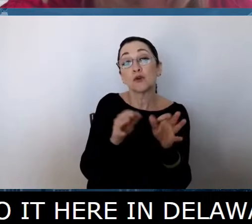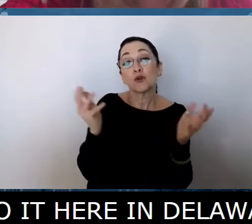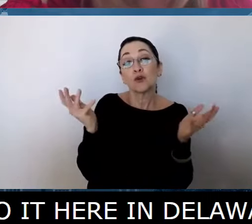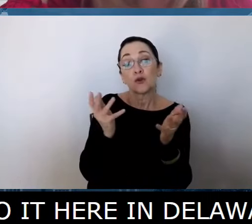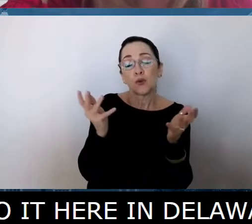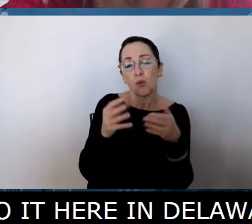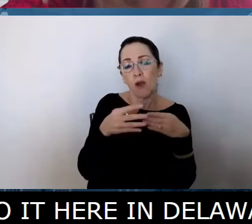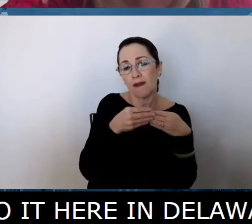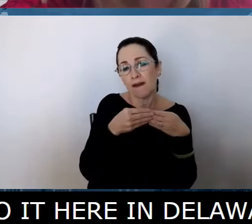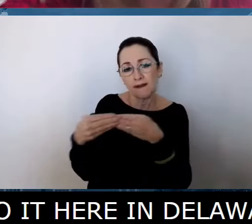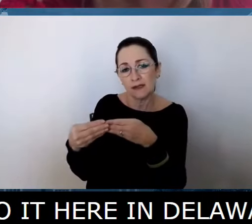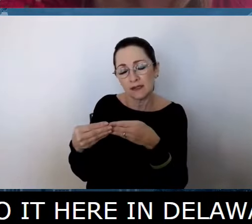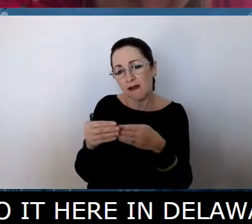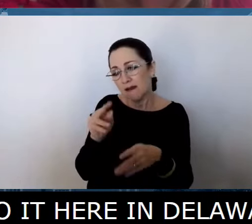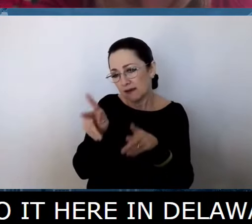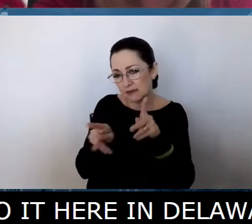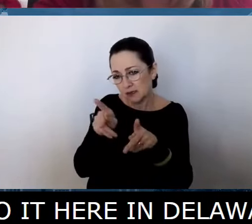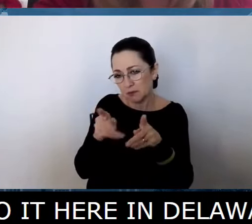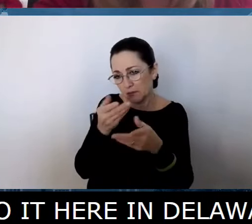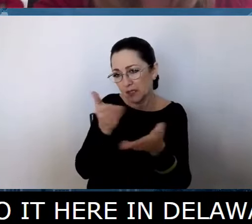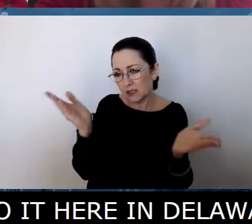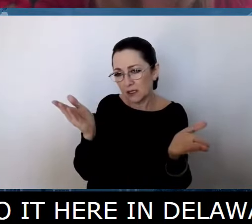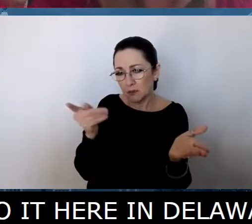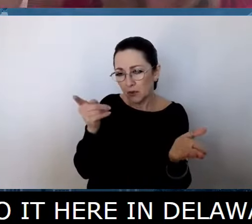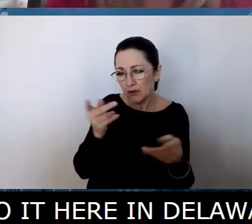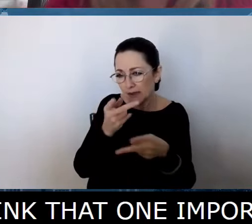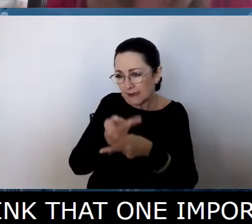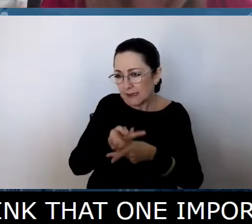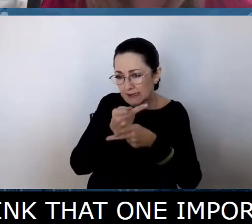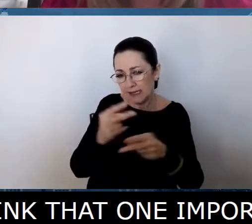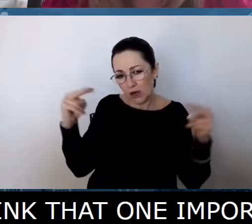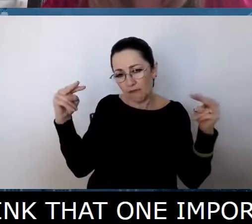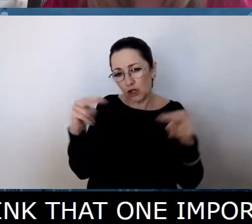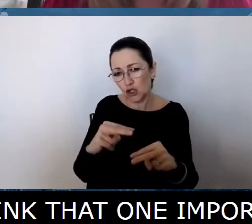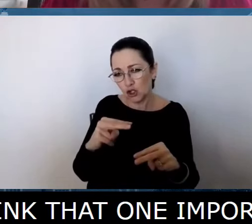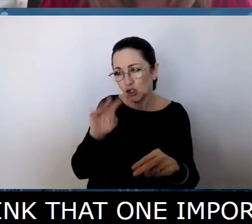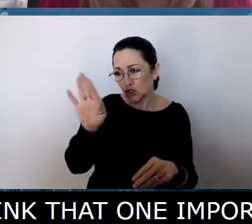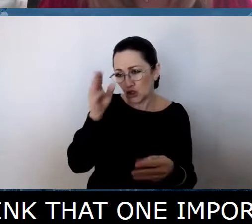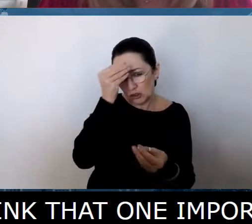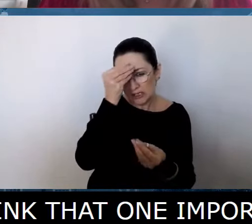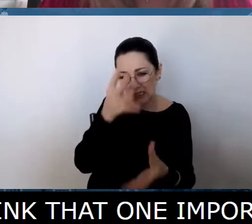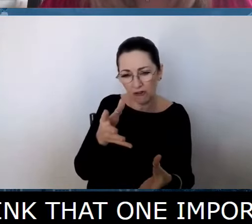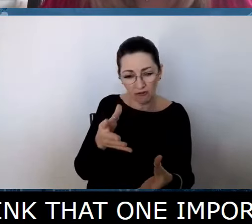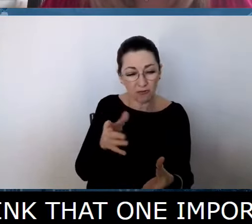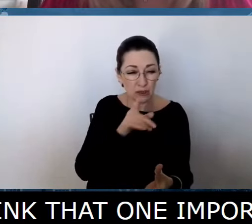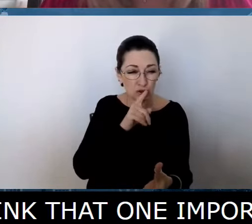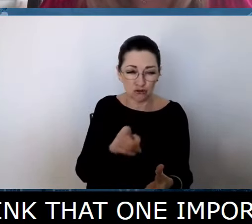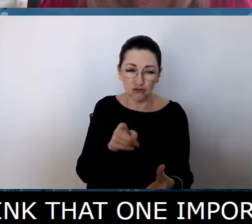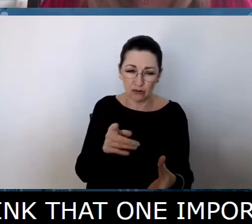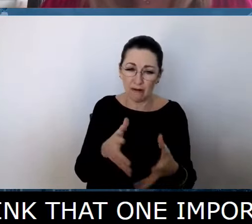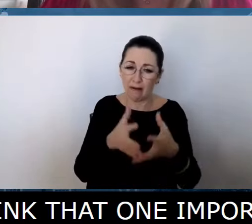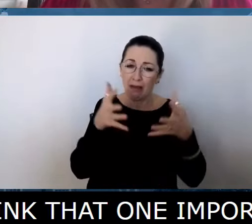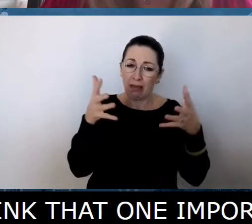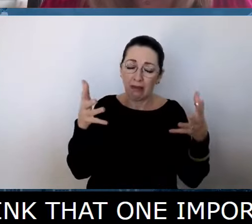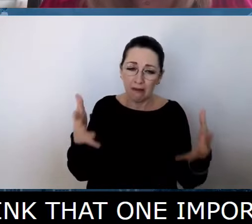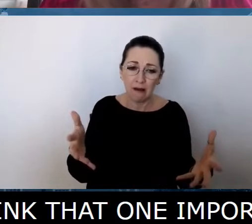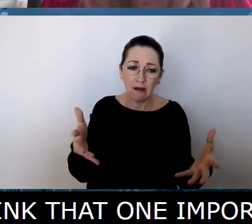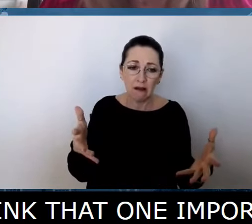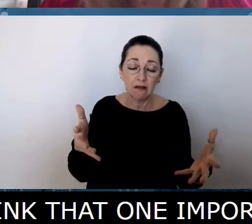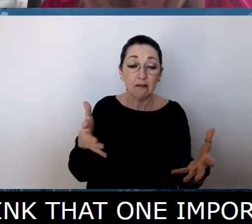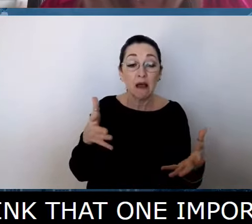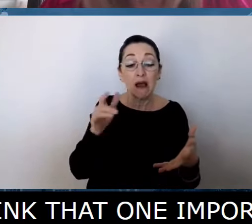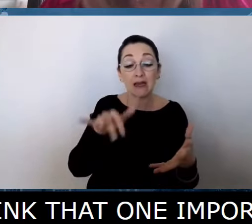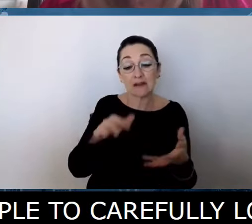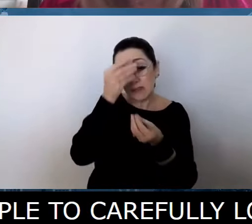guide people to carefully look at the information they're receiving. There's a lot of misinformation out there, and we know that it's